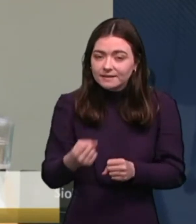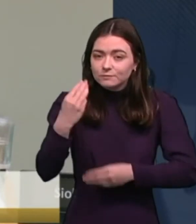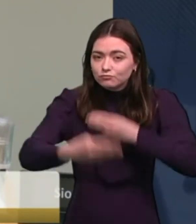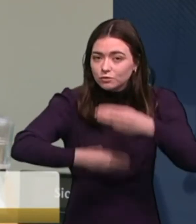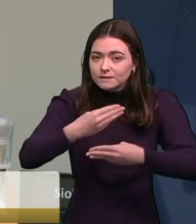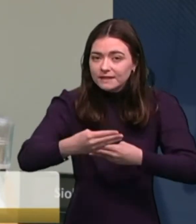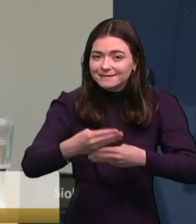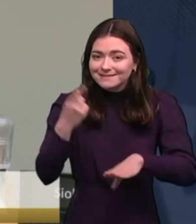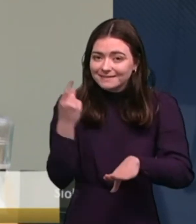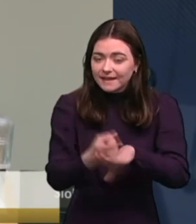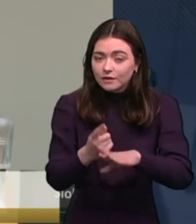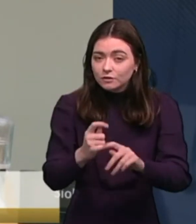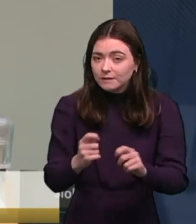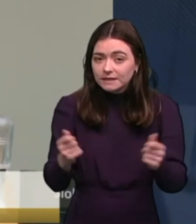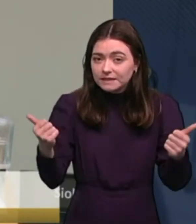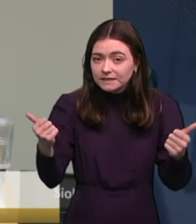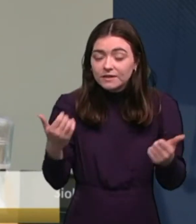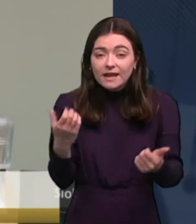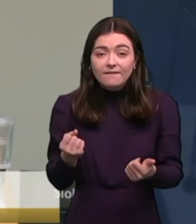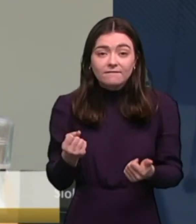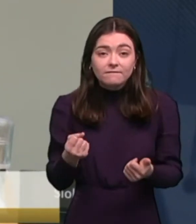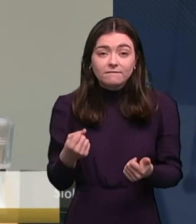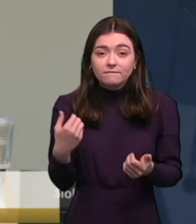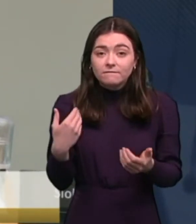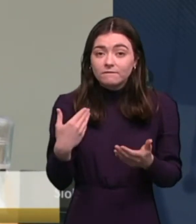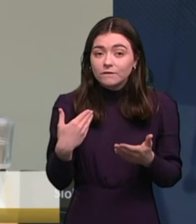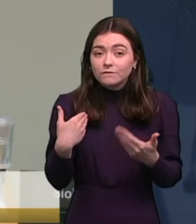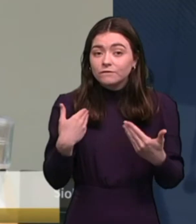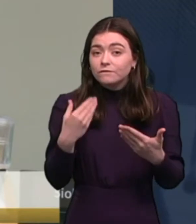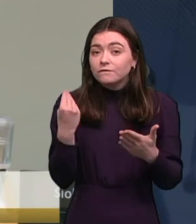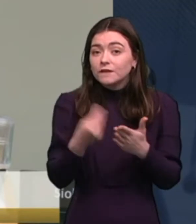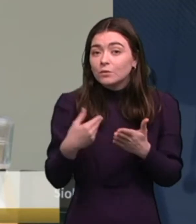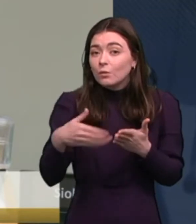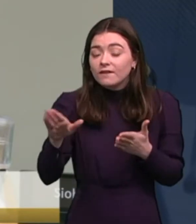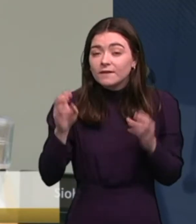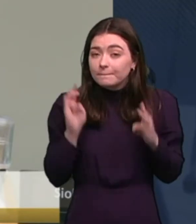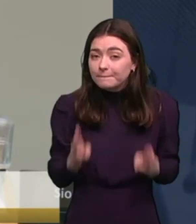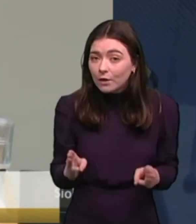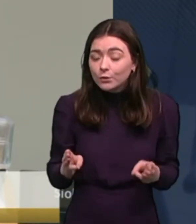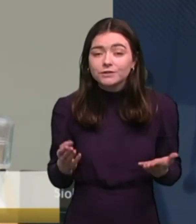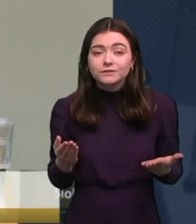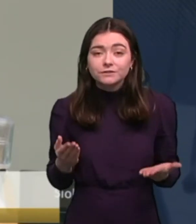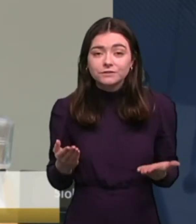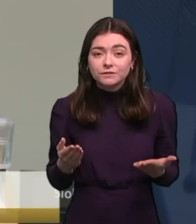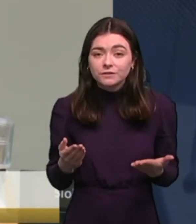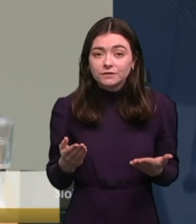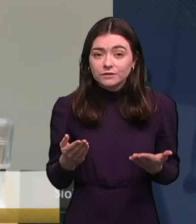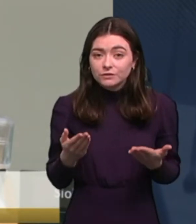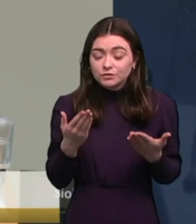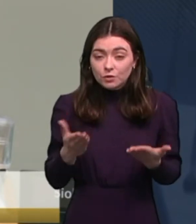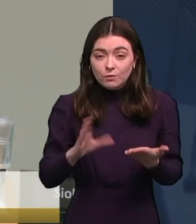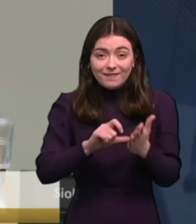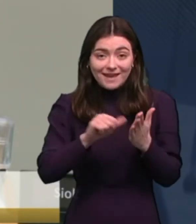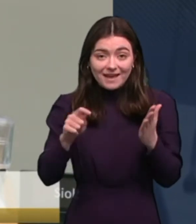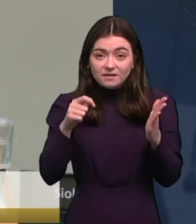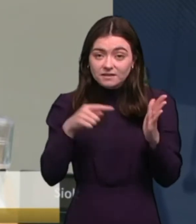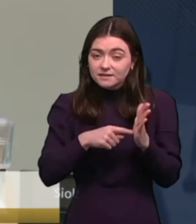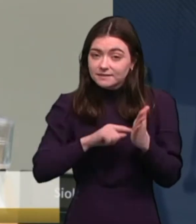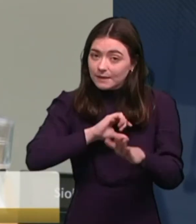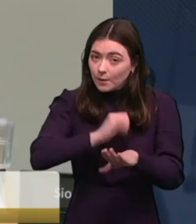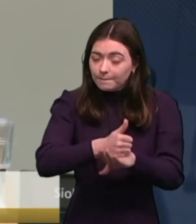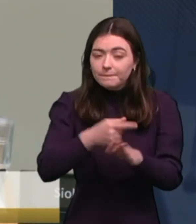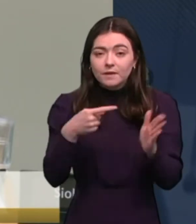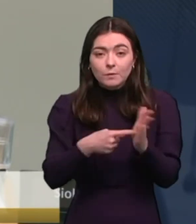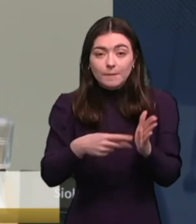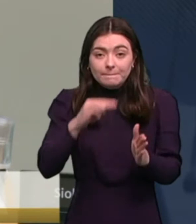make that easier. They have fee-waiving powers, for example. So I think there are levers when the Act is in operation that can reduce the